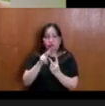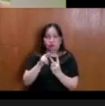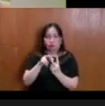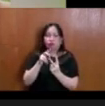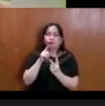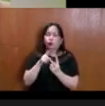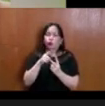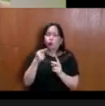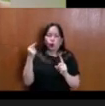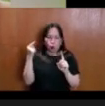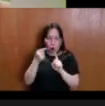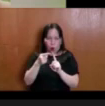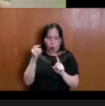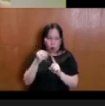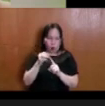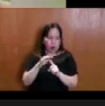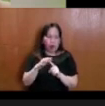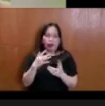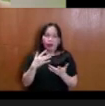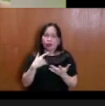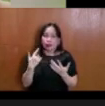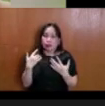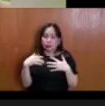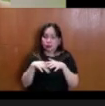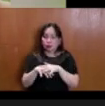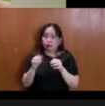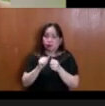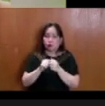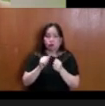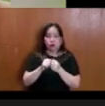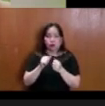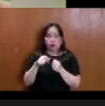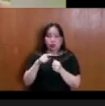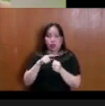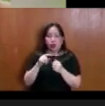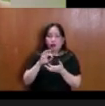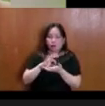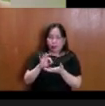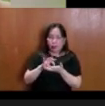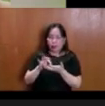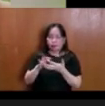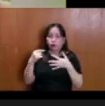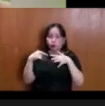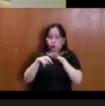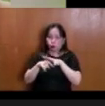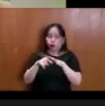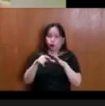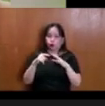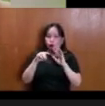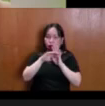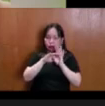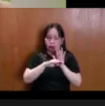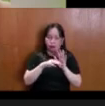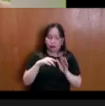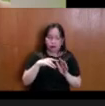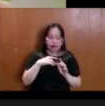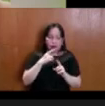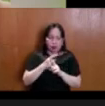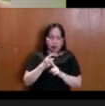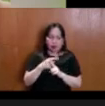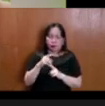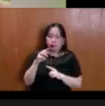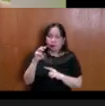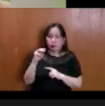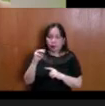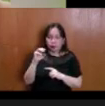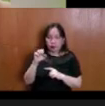strategic objectives, and this closely intertwines with our financial inclusion agenda, which, of course, the MSMEs